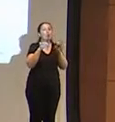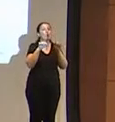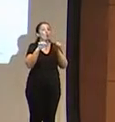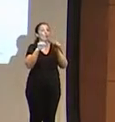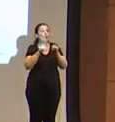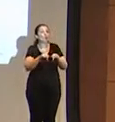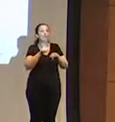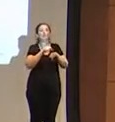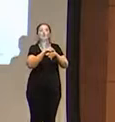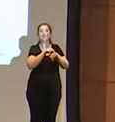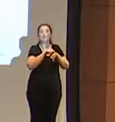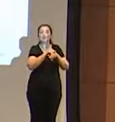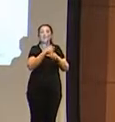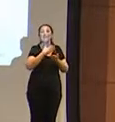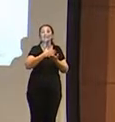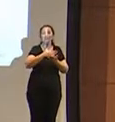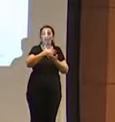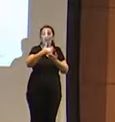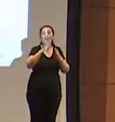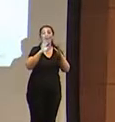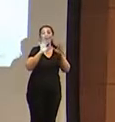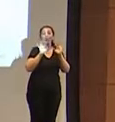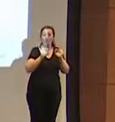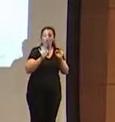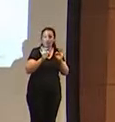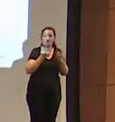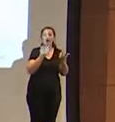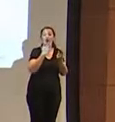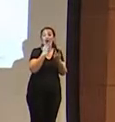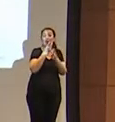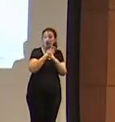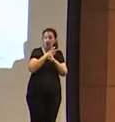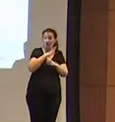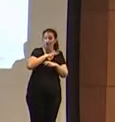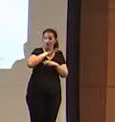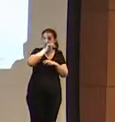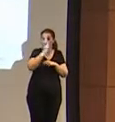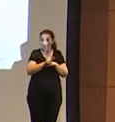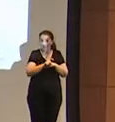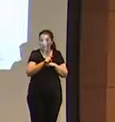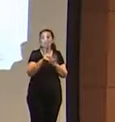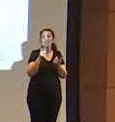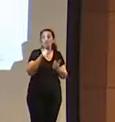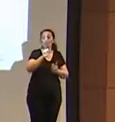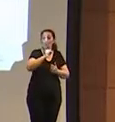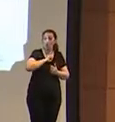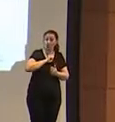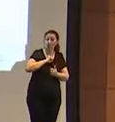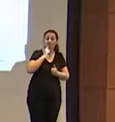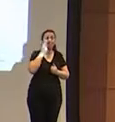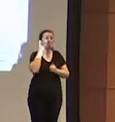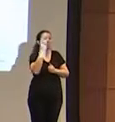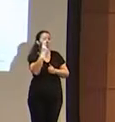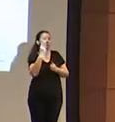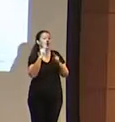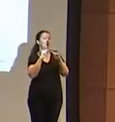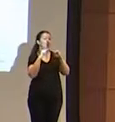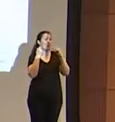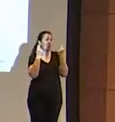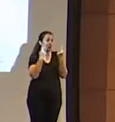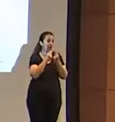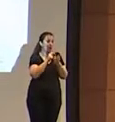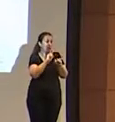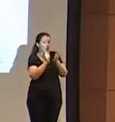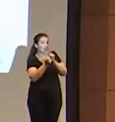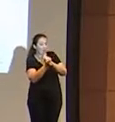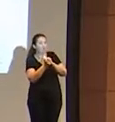and the ethical values liberal economy conditioned if the system continues don't you see